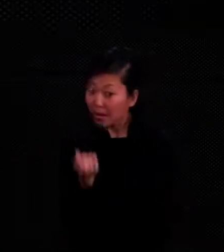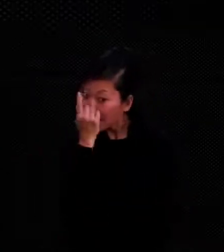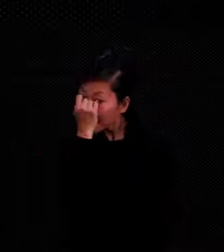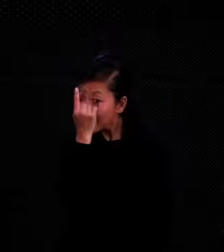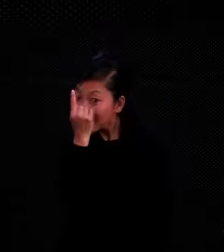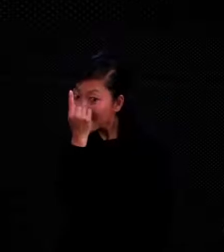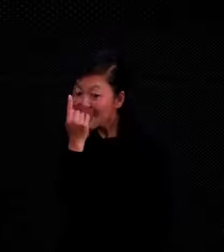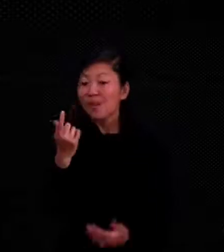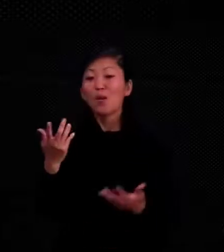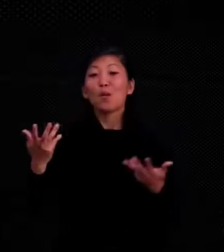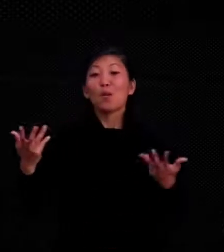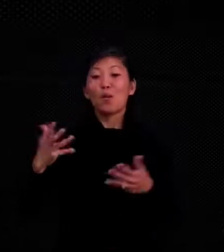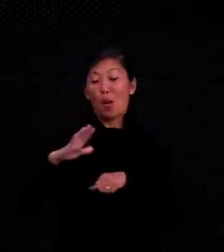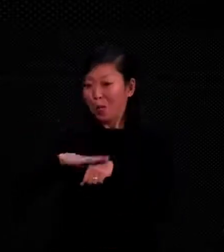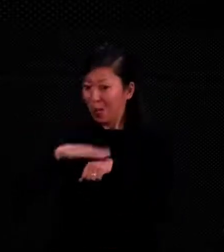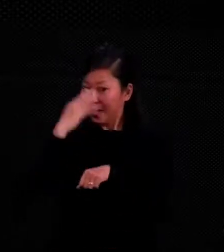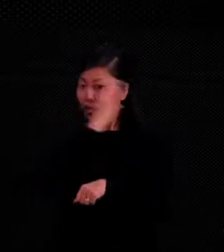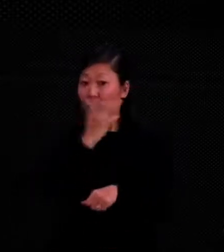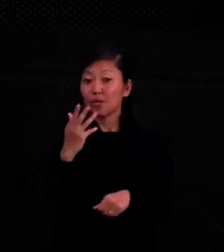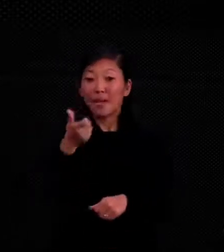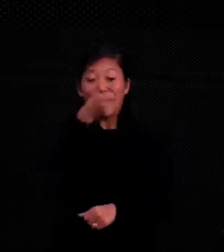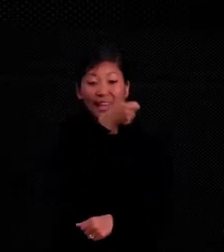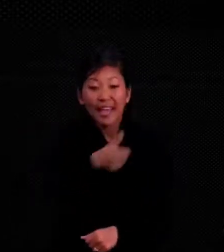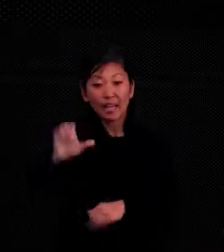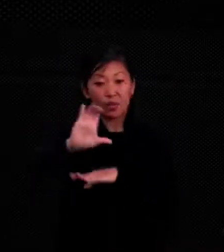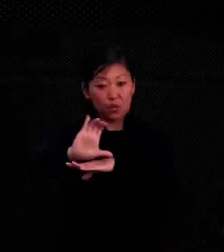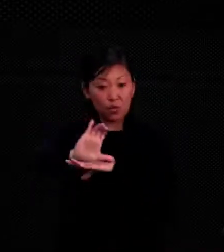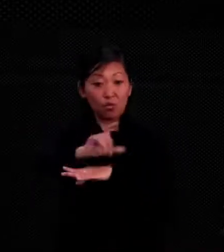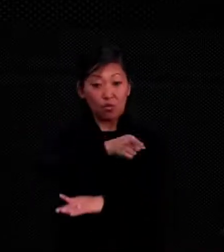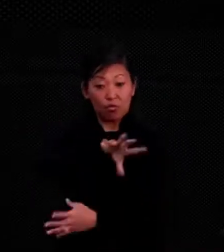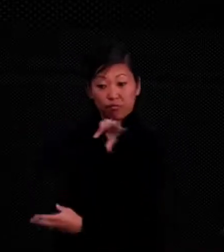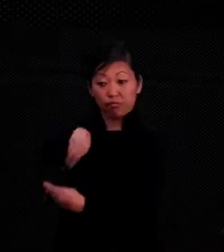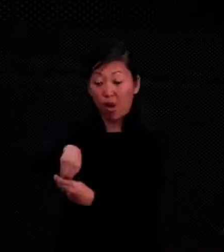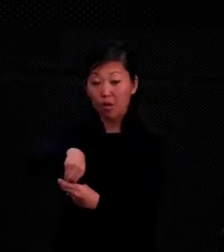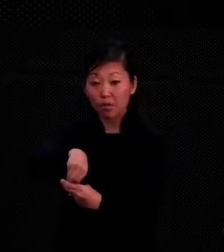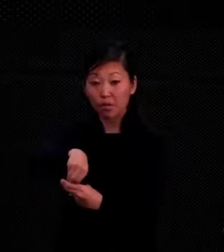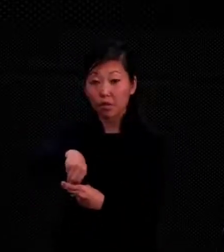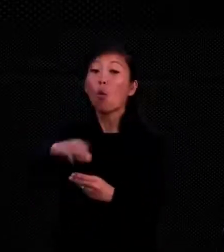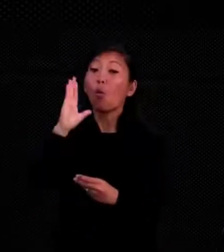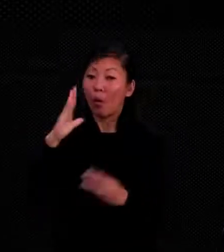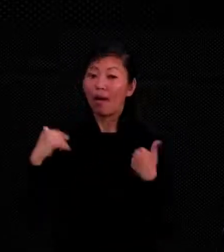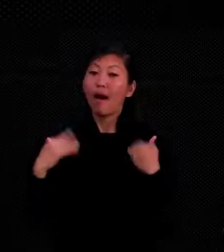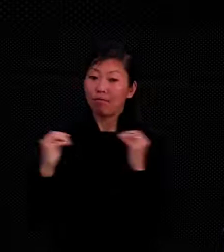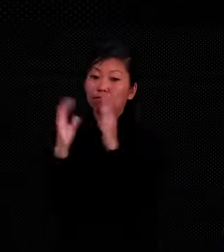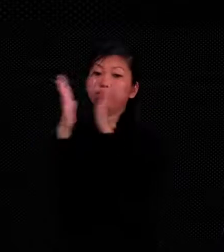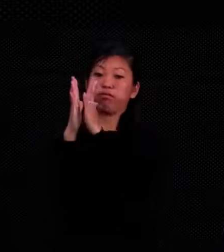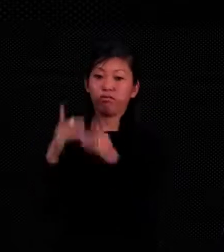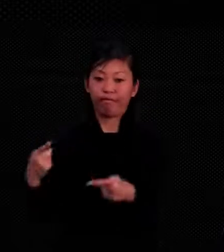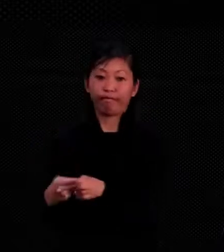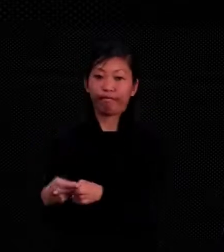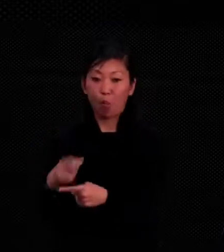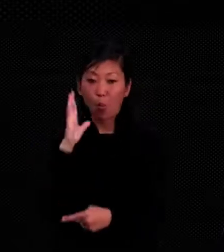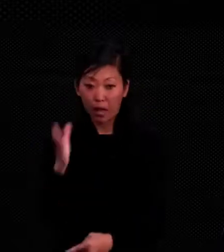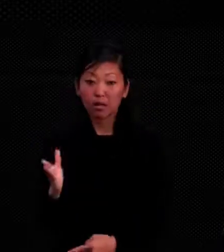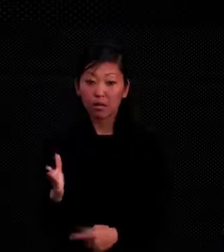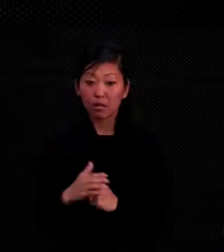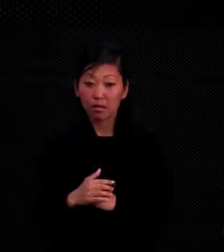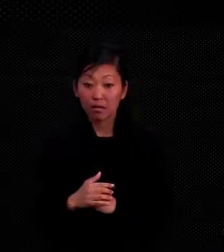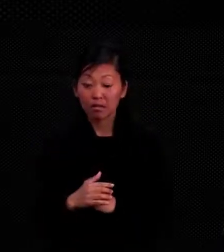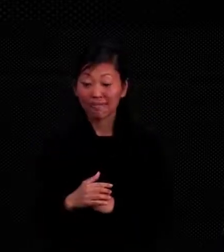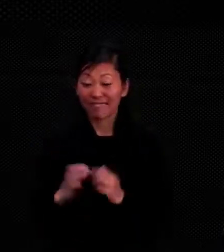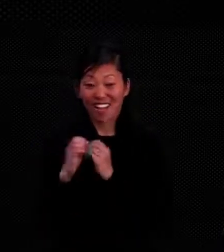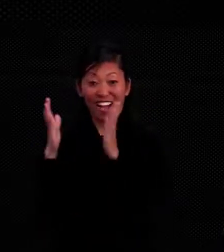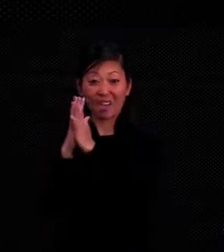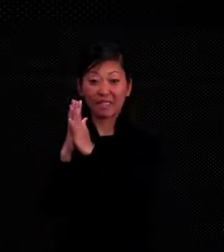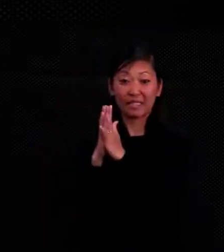a part of any church family that you ever experience is this: conflict. It will happen. Conflict is